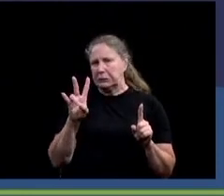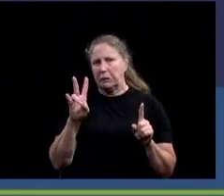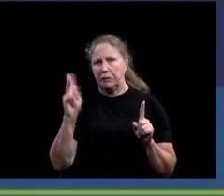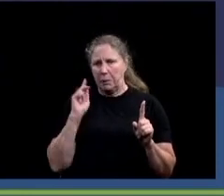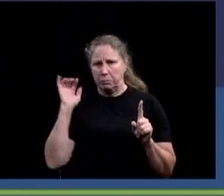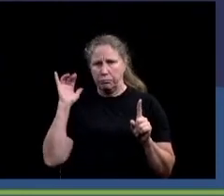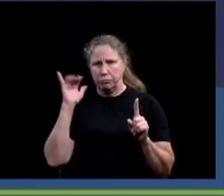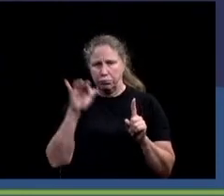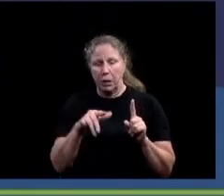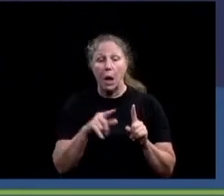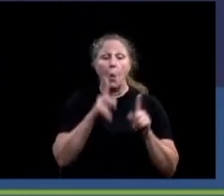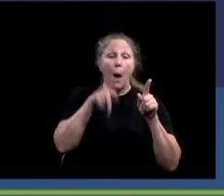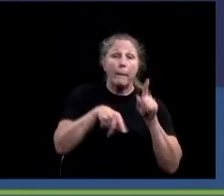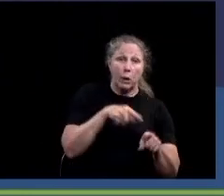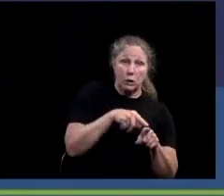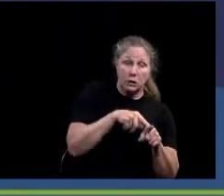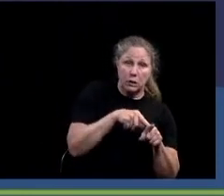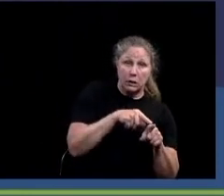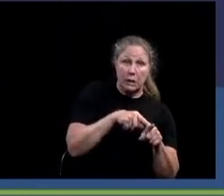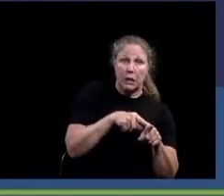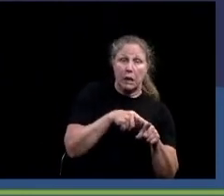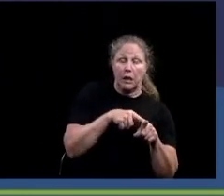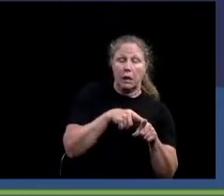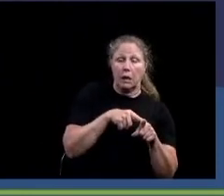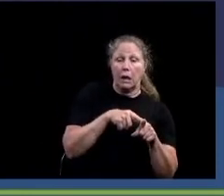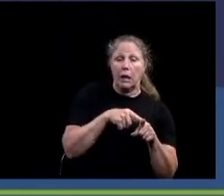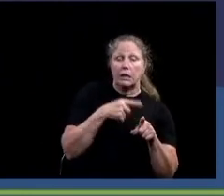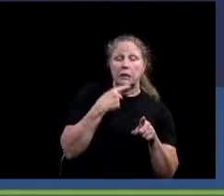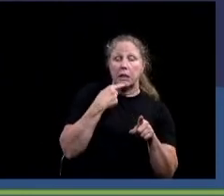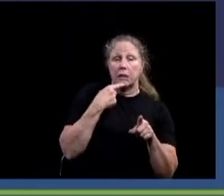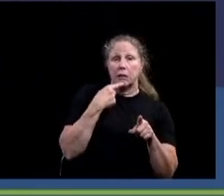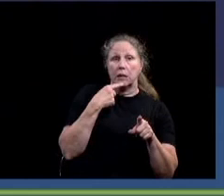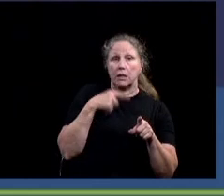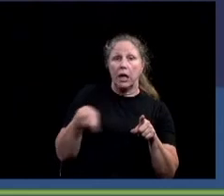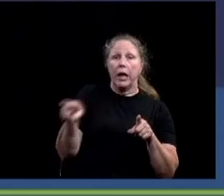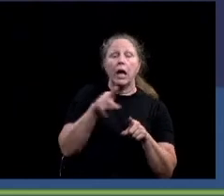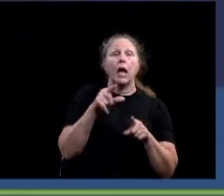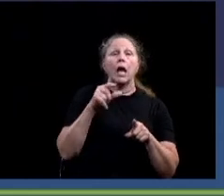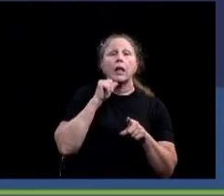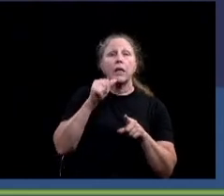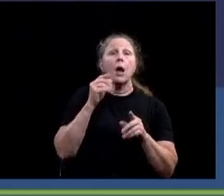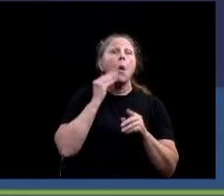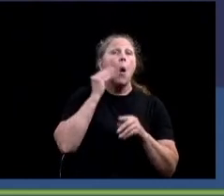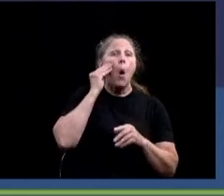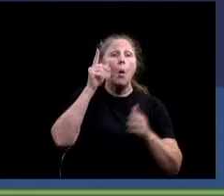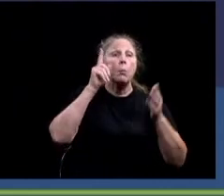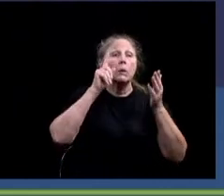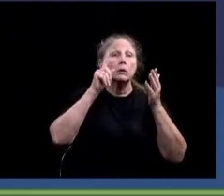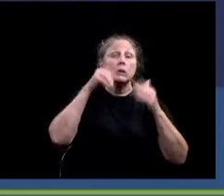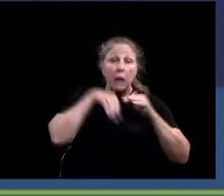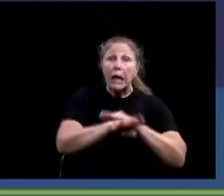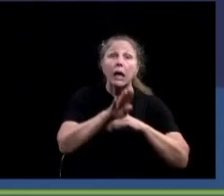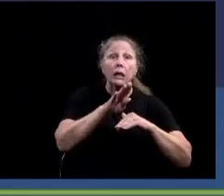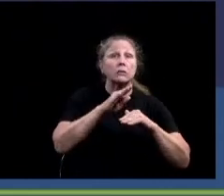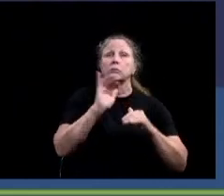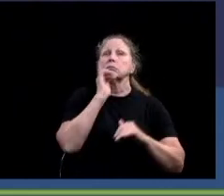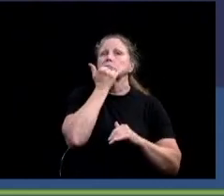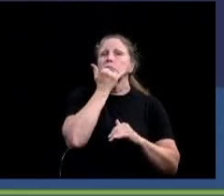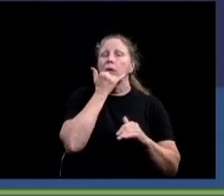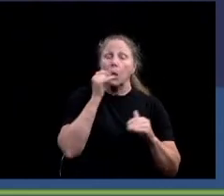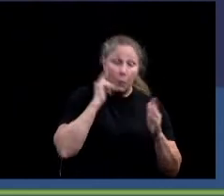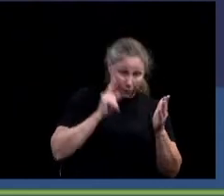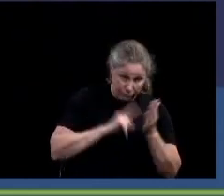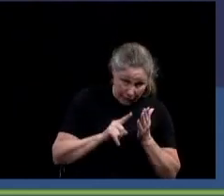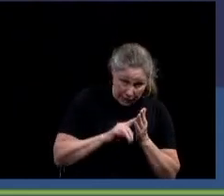an improper search of a residence. That one was investigated very thoroughly and was found to